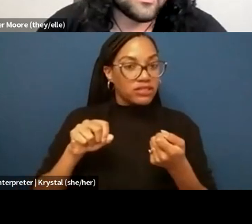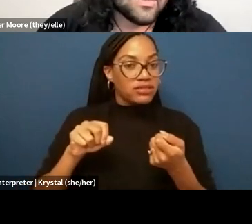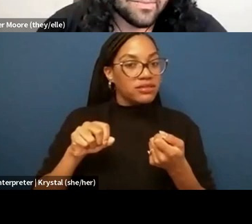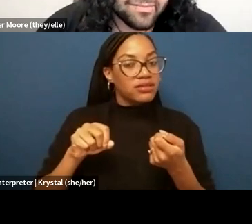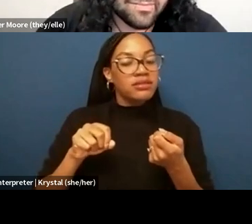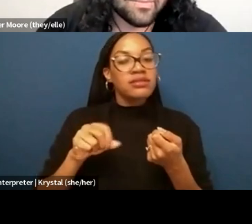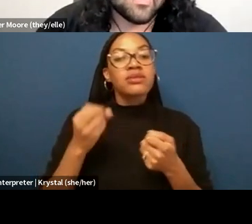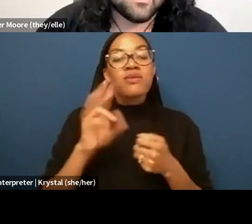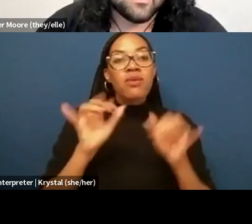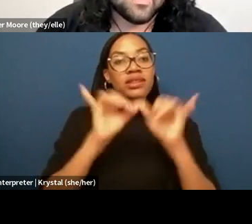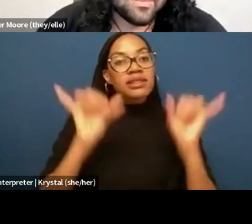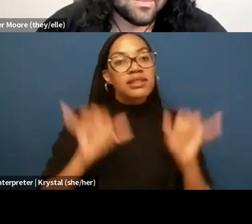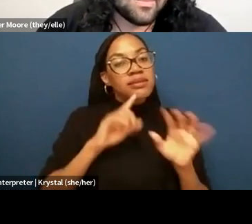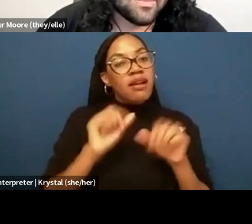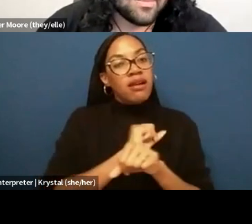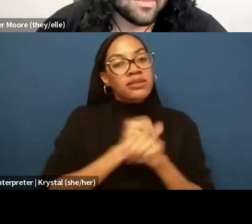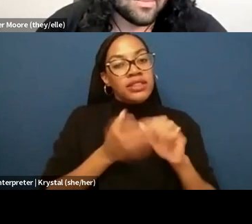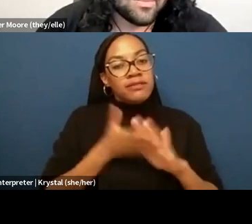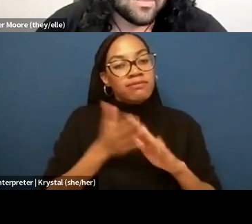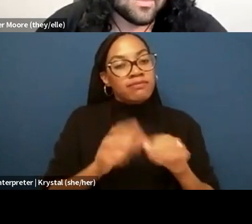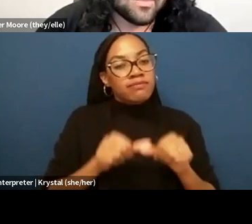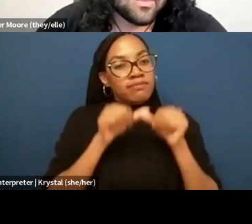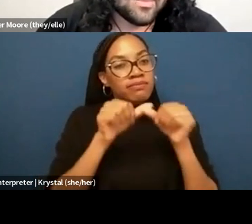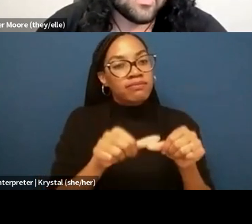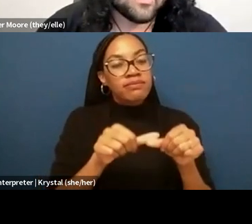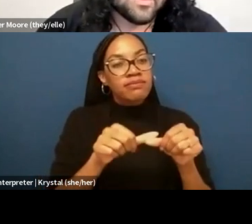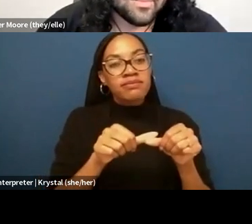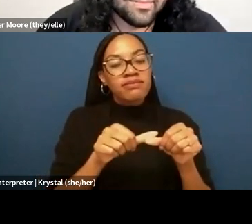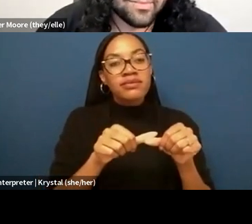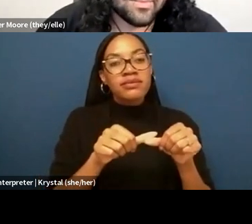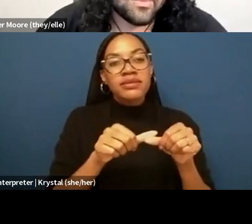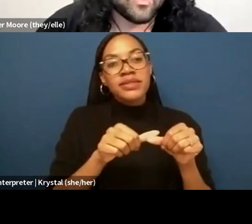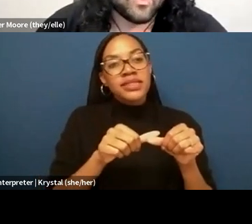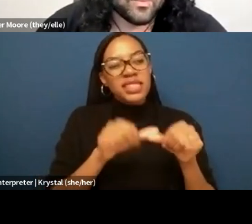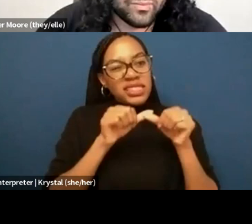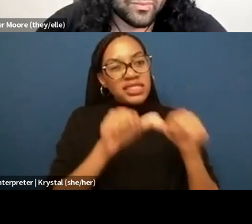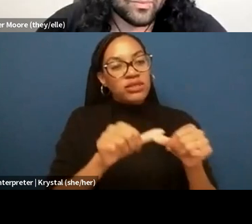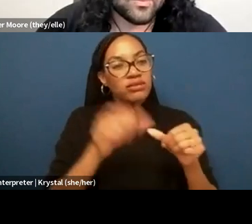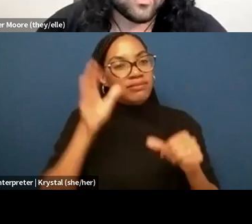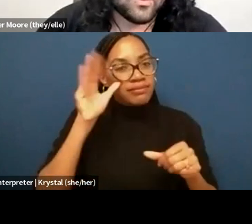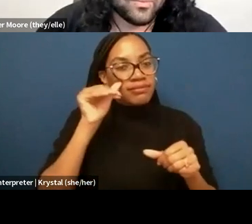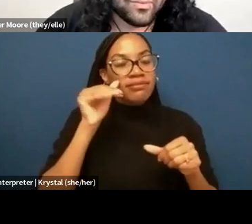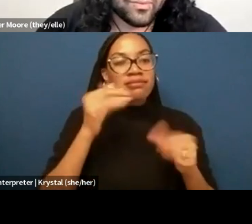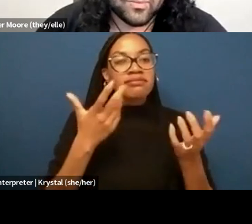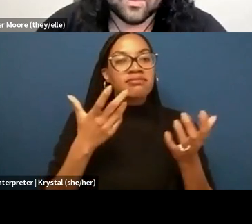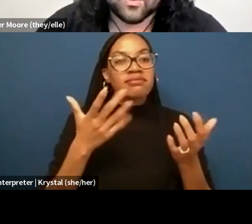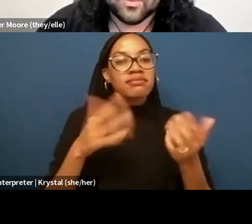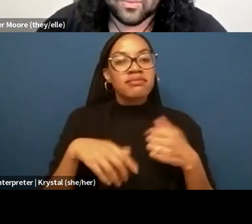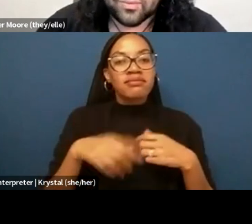operated during, despite the corporatization and